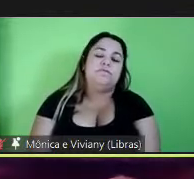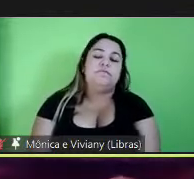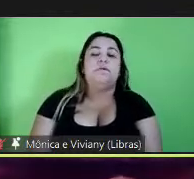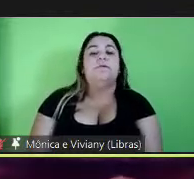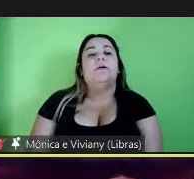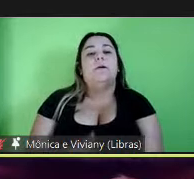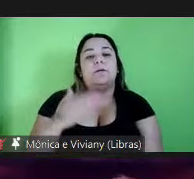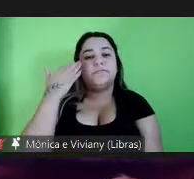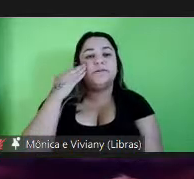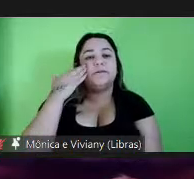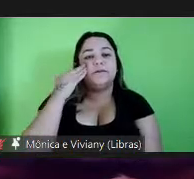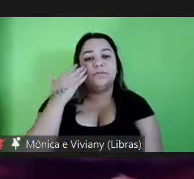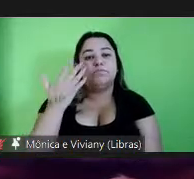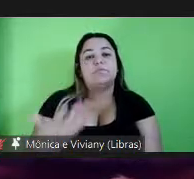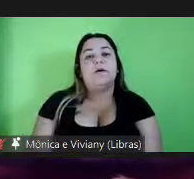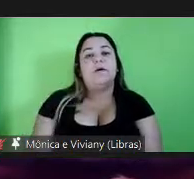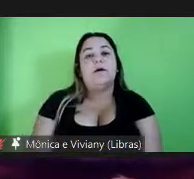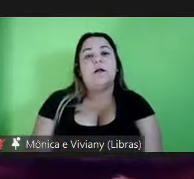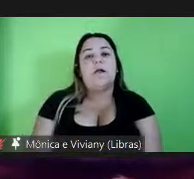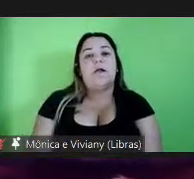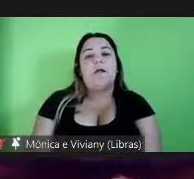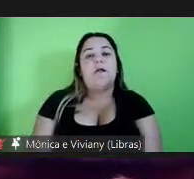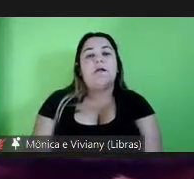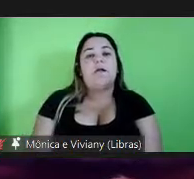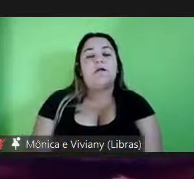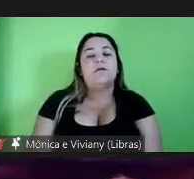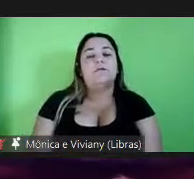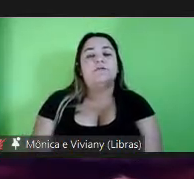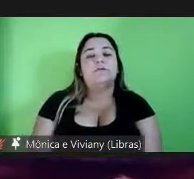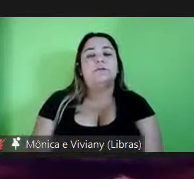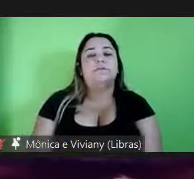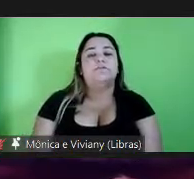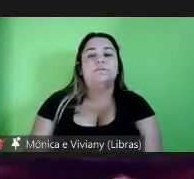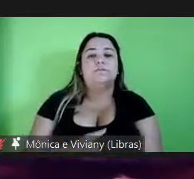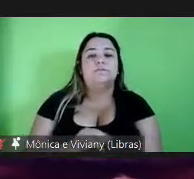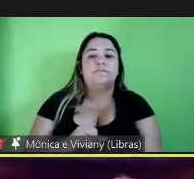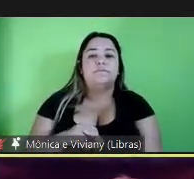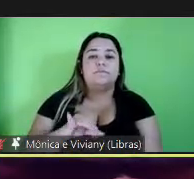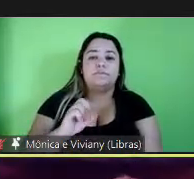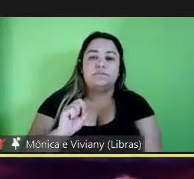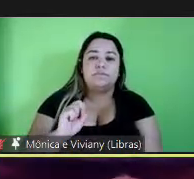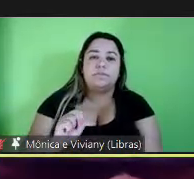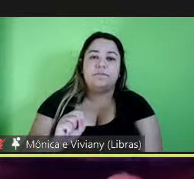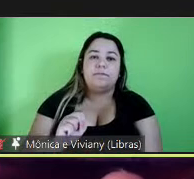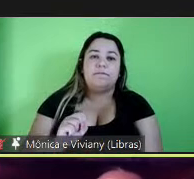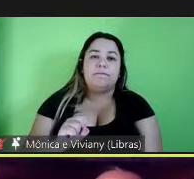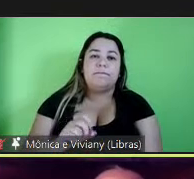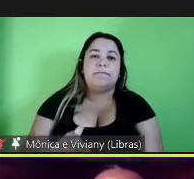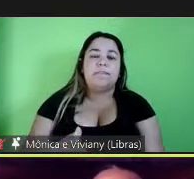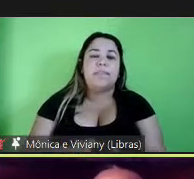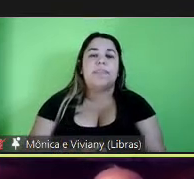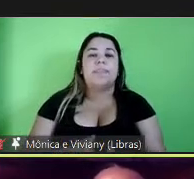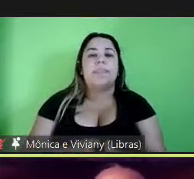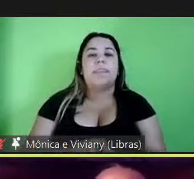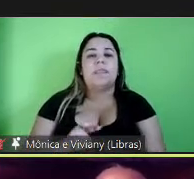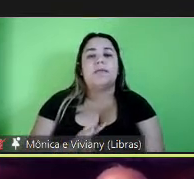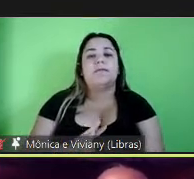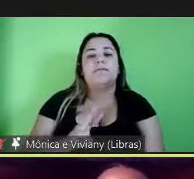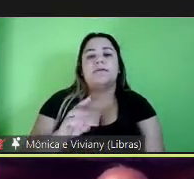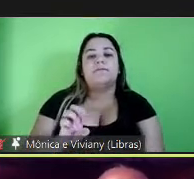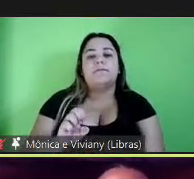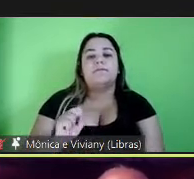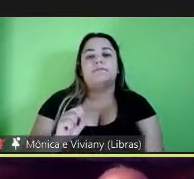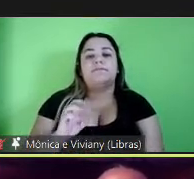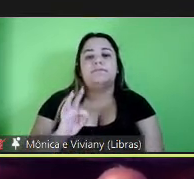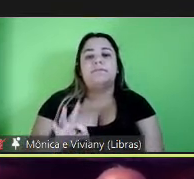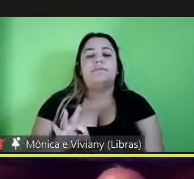It's a new share. Let's try again. Vinícius, você recebeu a apresentação da Dra. West? It worked